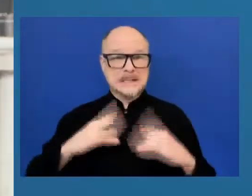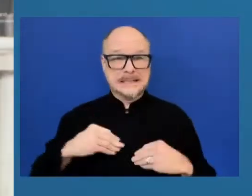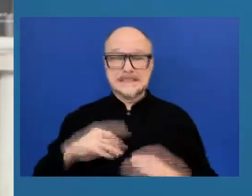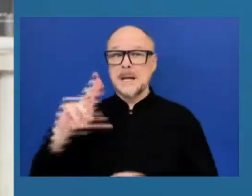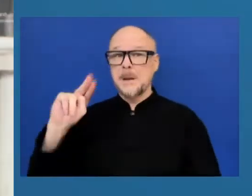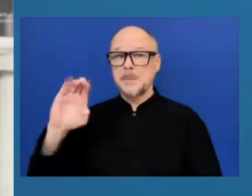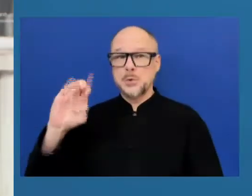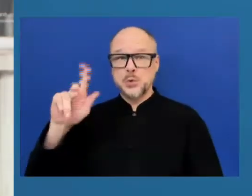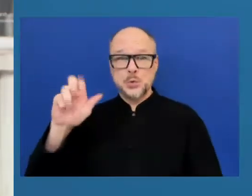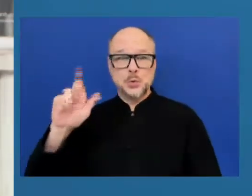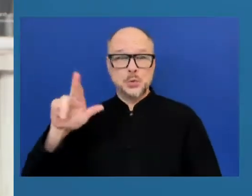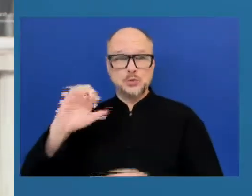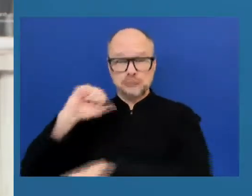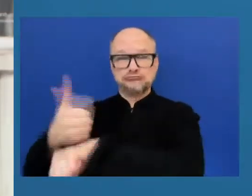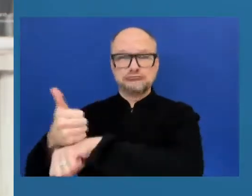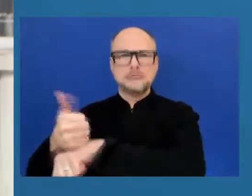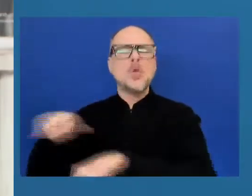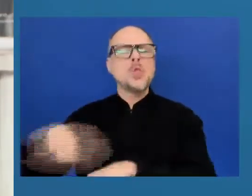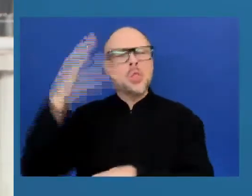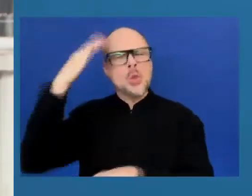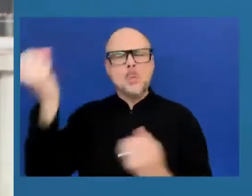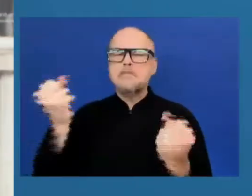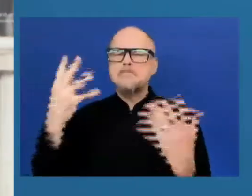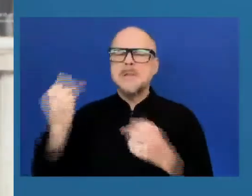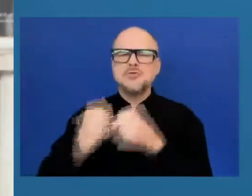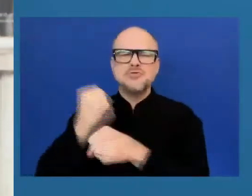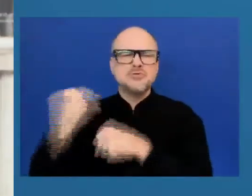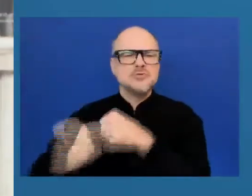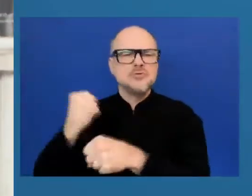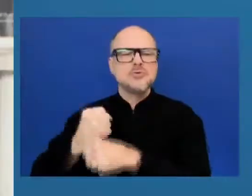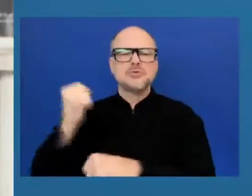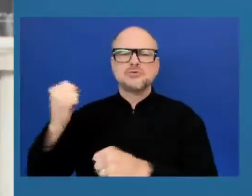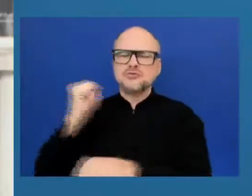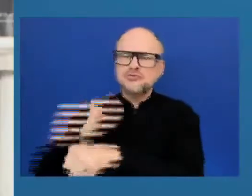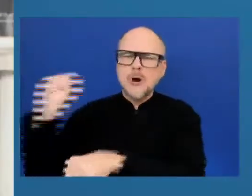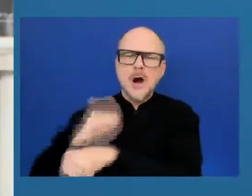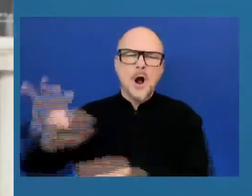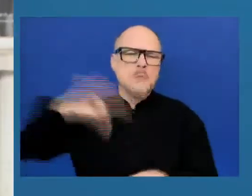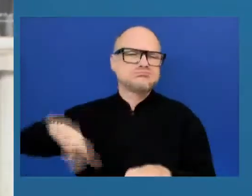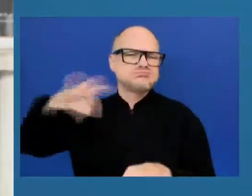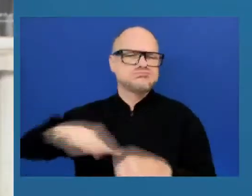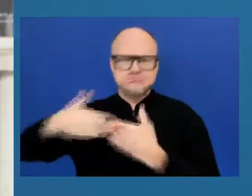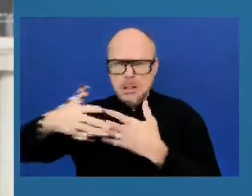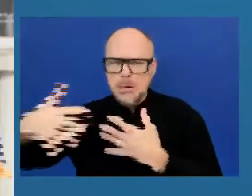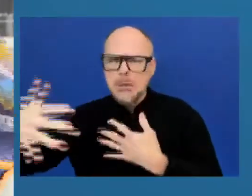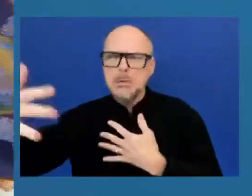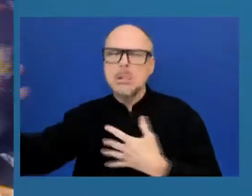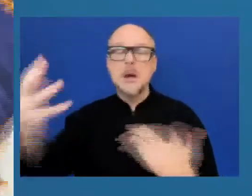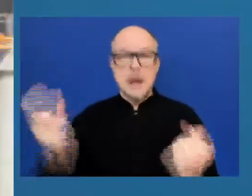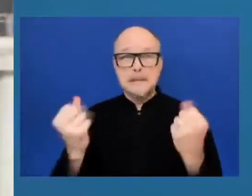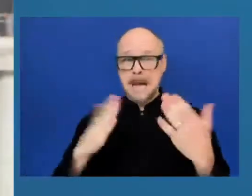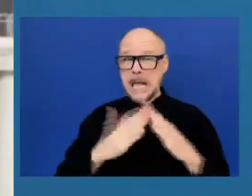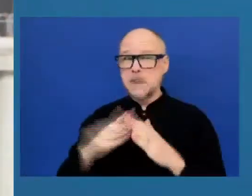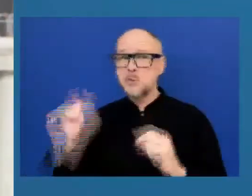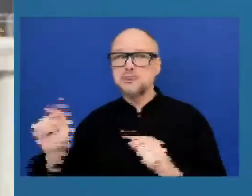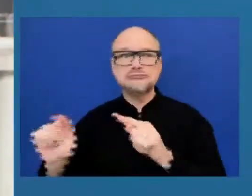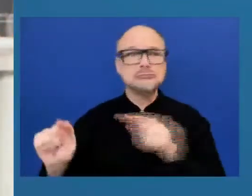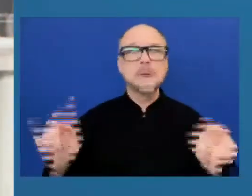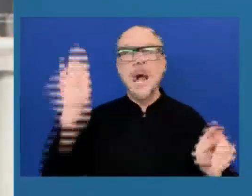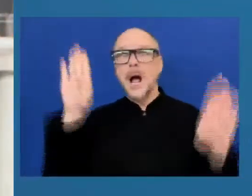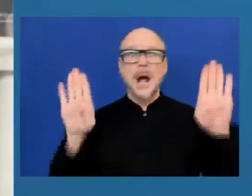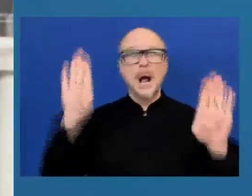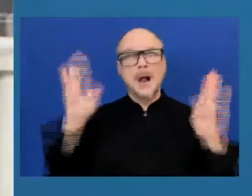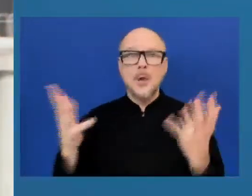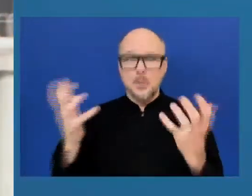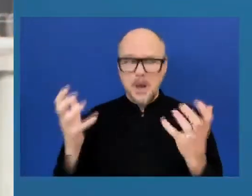benefits to the community are also extraordinary. So everybody's raising their hand right now. It's going to be hard to decide. But